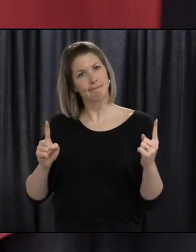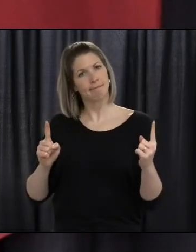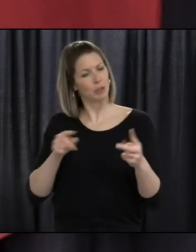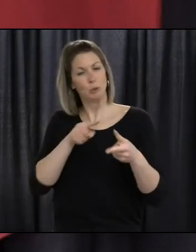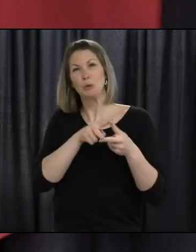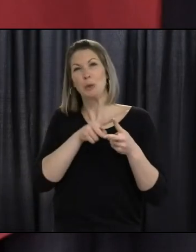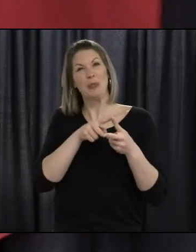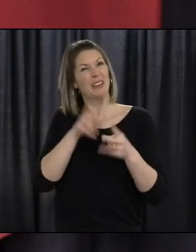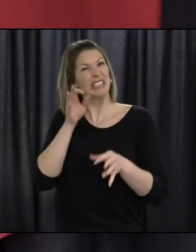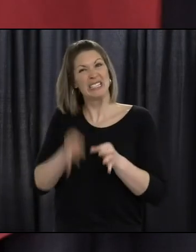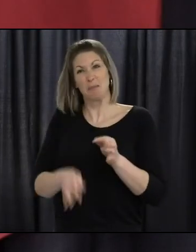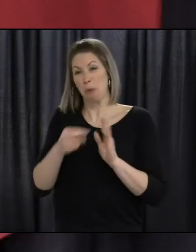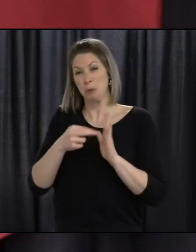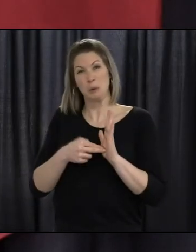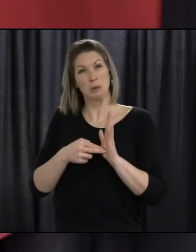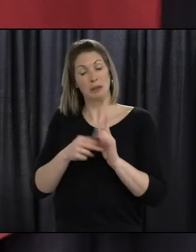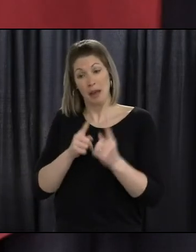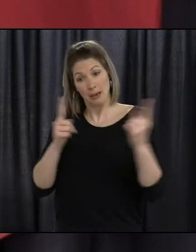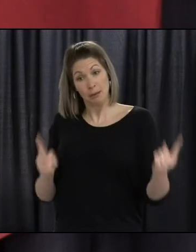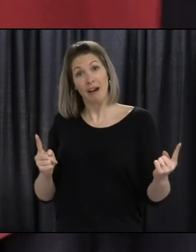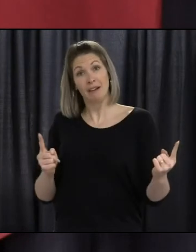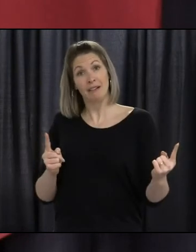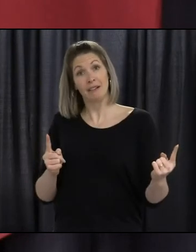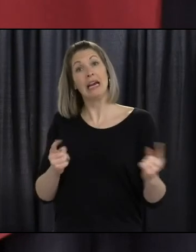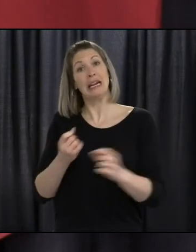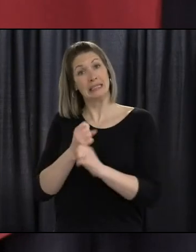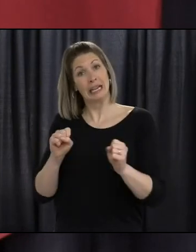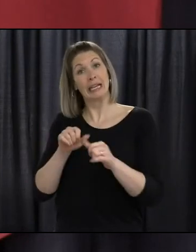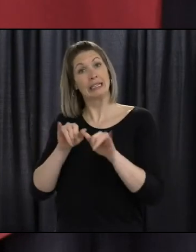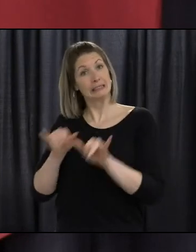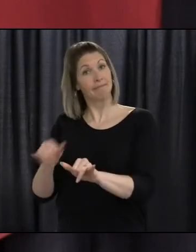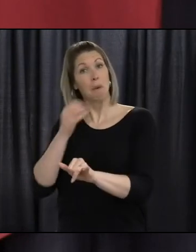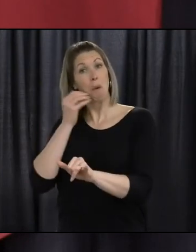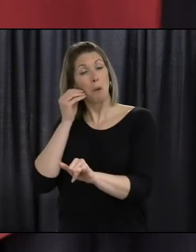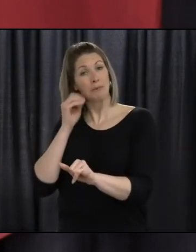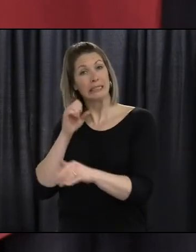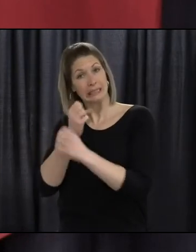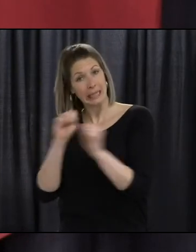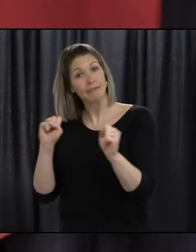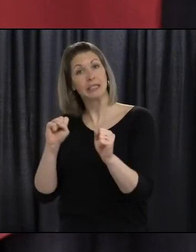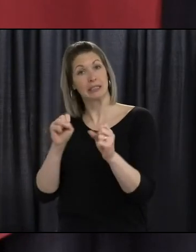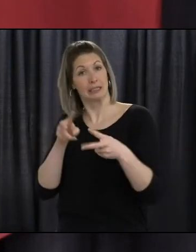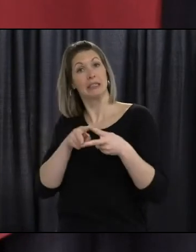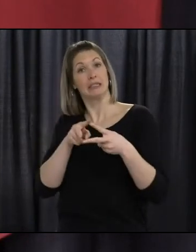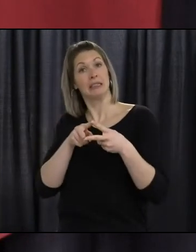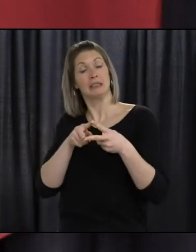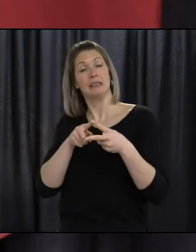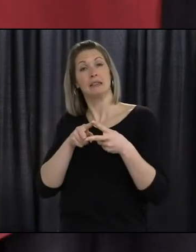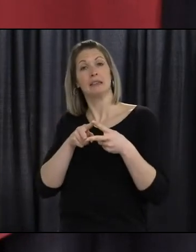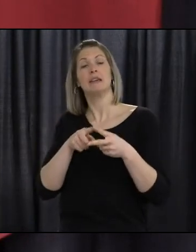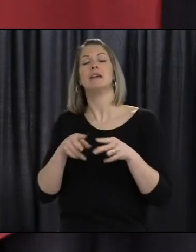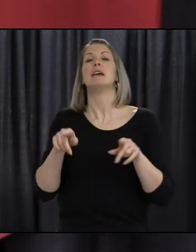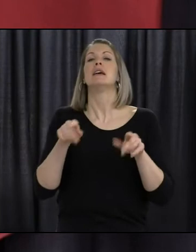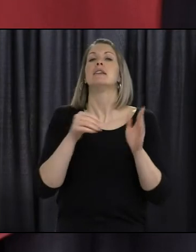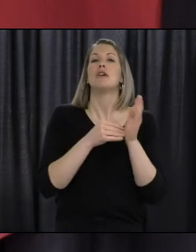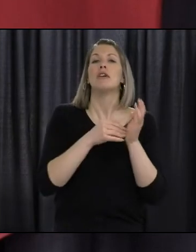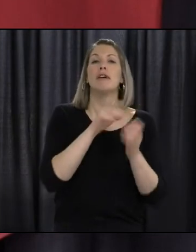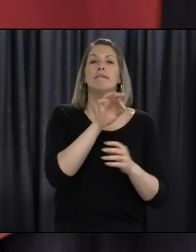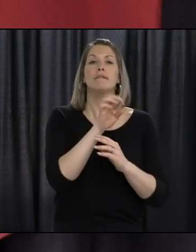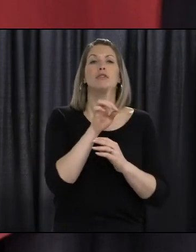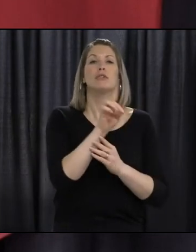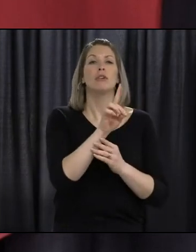do that, we need to make sure that we stay social with one another. As Dr. Fitzgerald has said, we need to take care of each